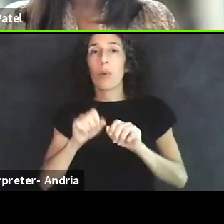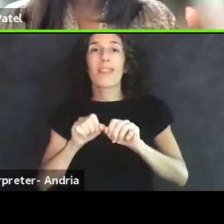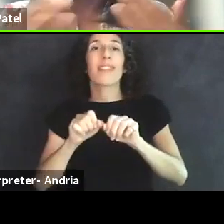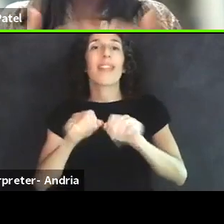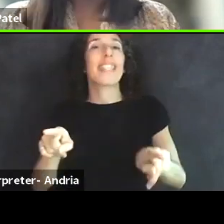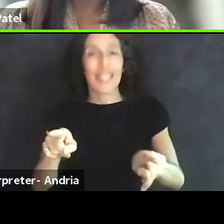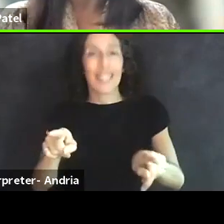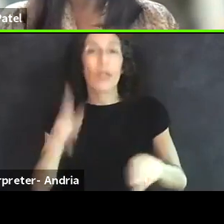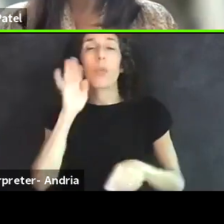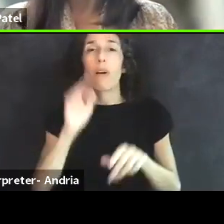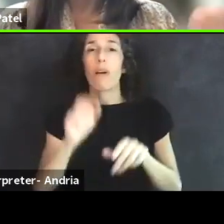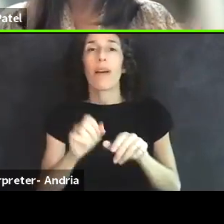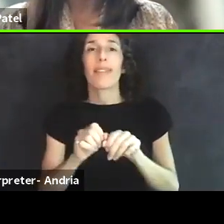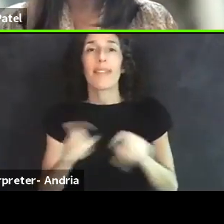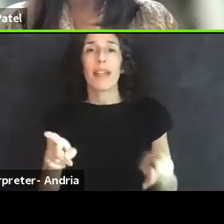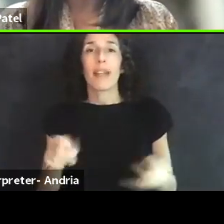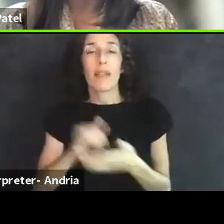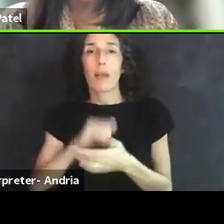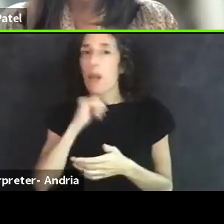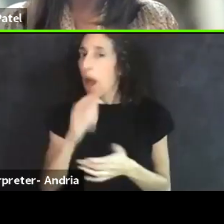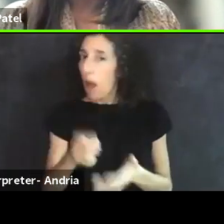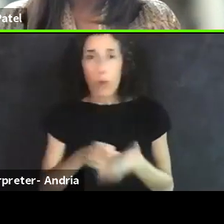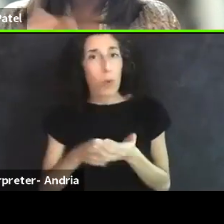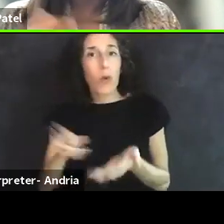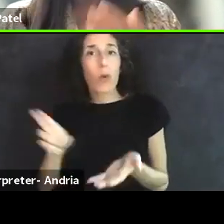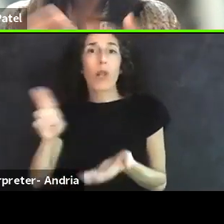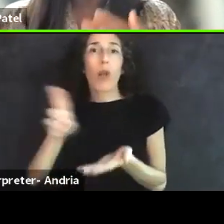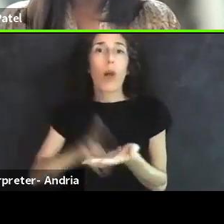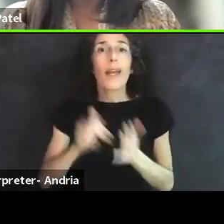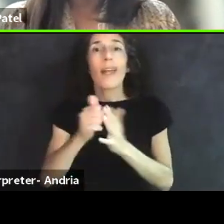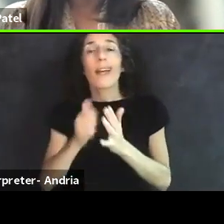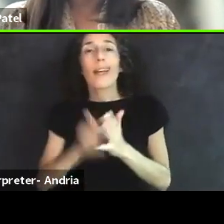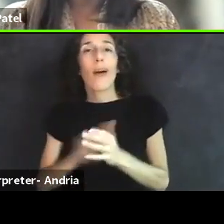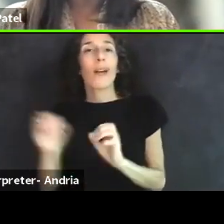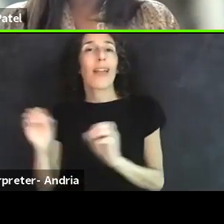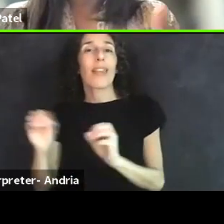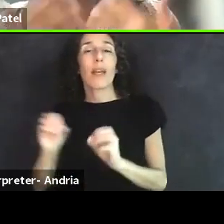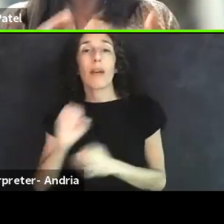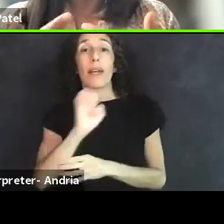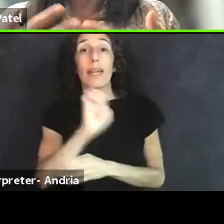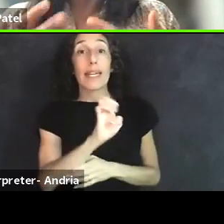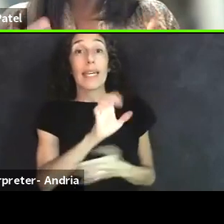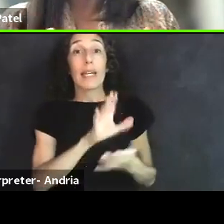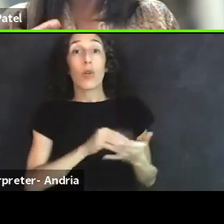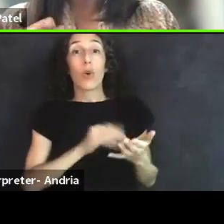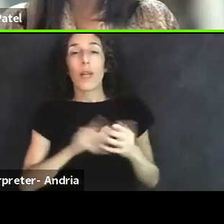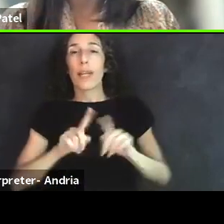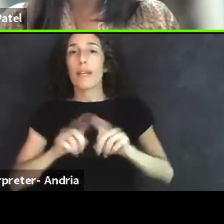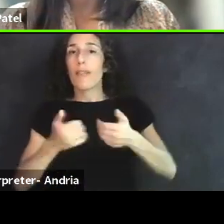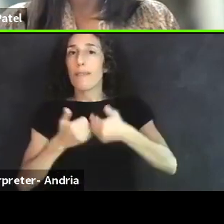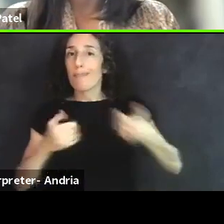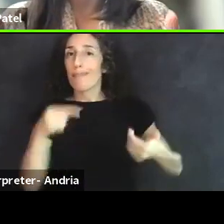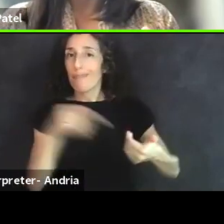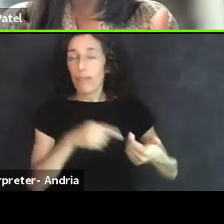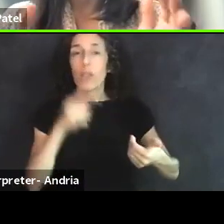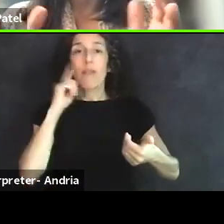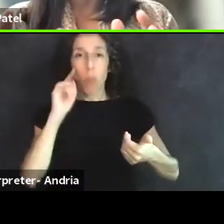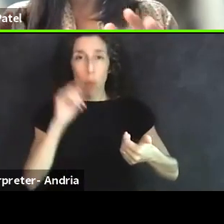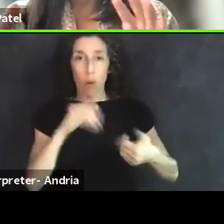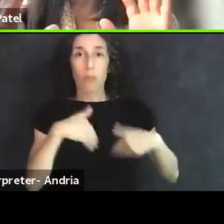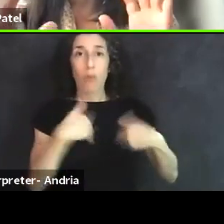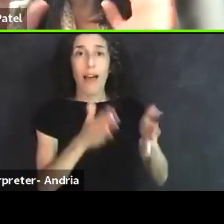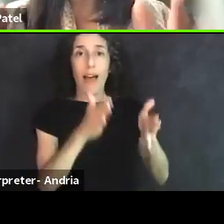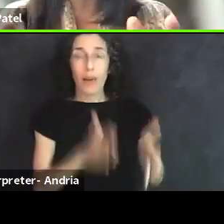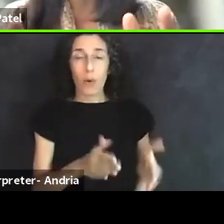available without needing a login or anything like that. Our e-learning resources, given that we're funded by the State Office of Mental Health,